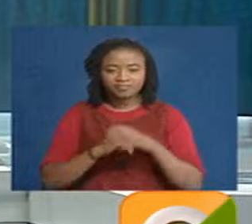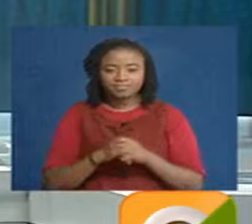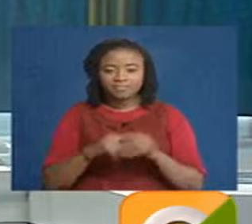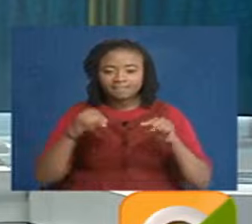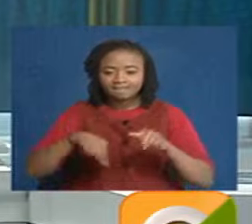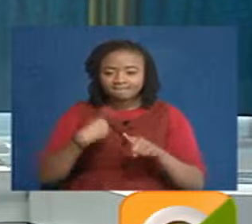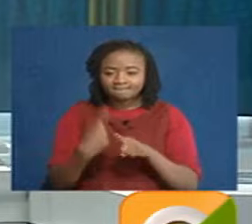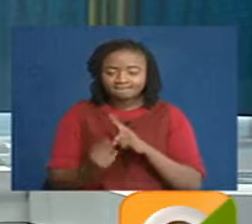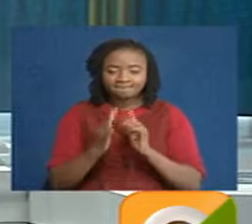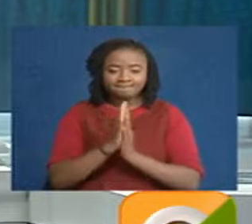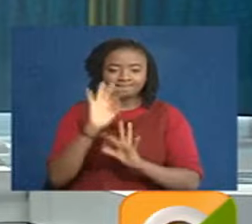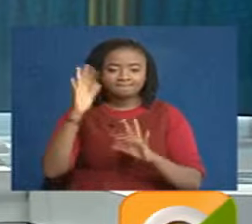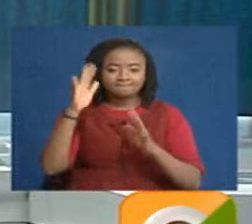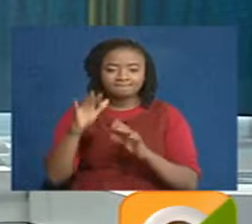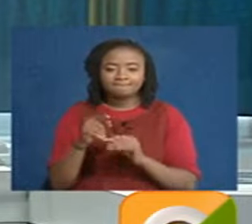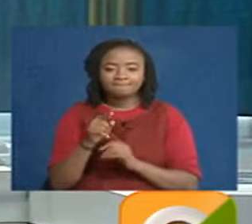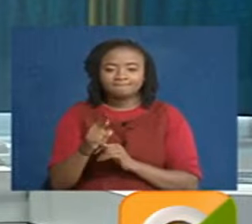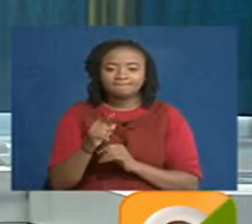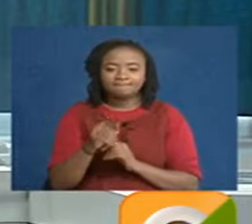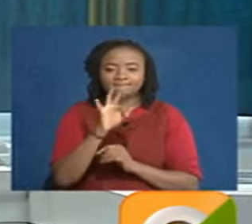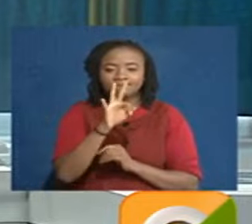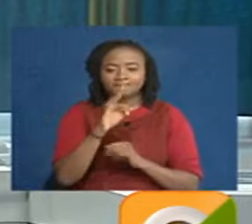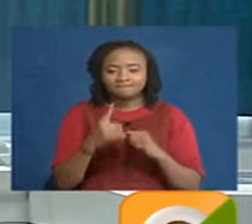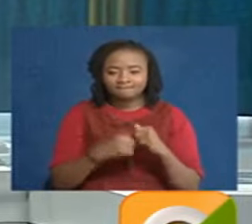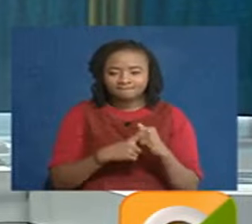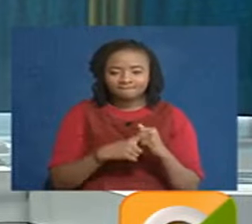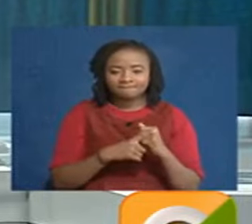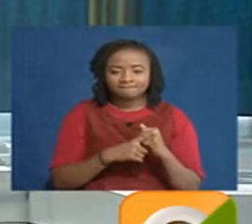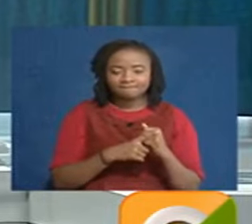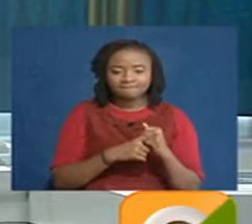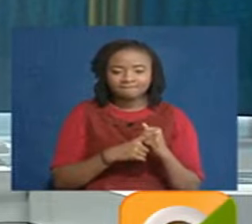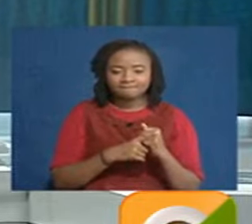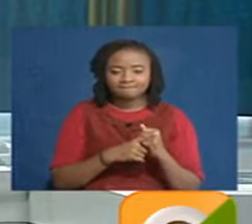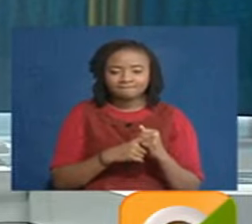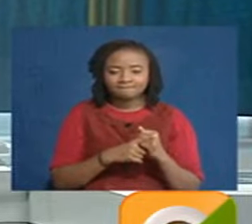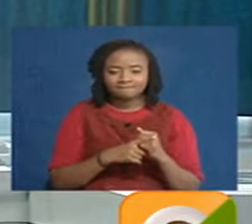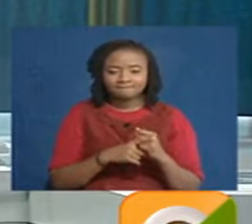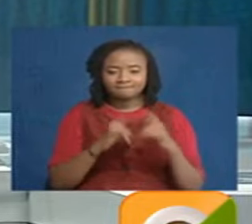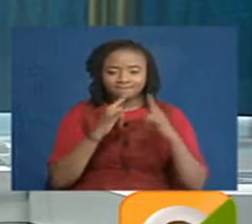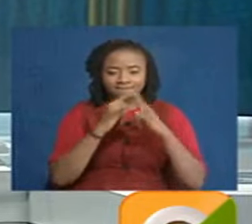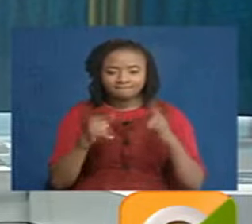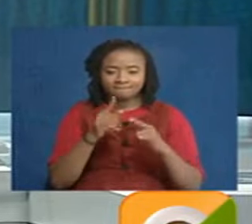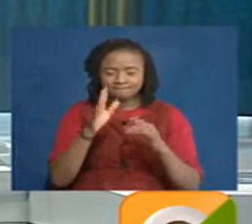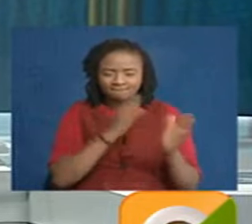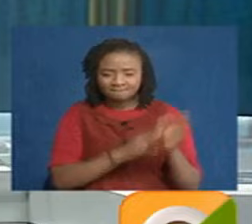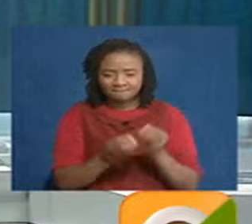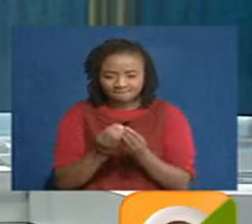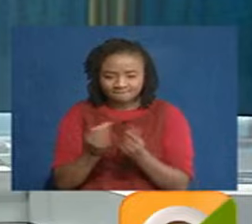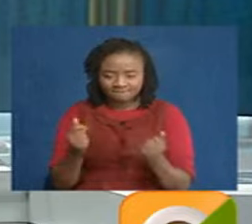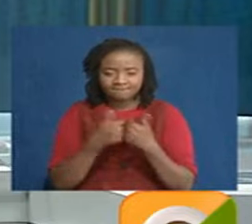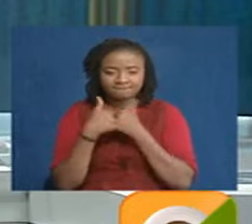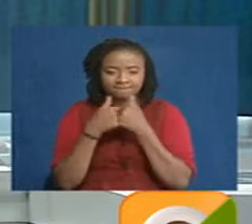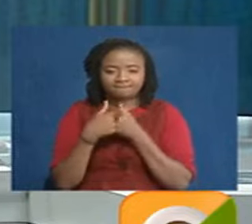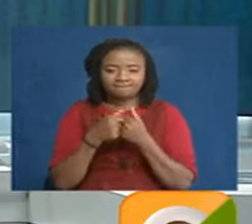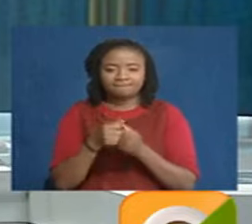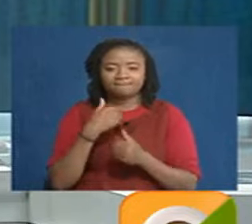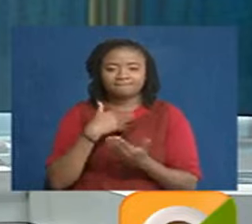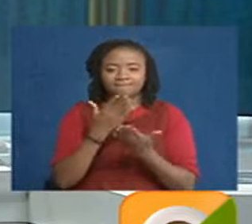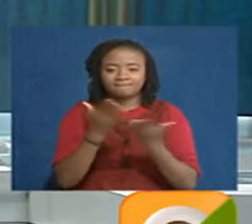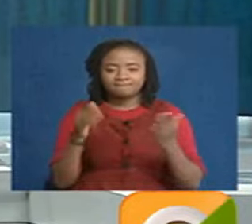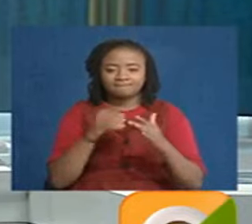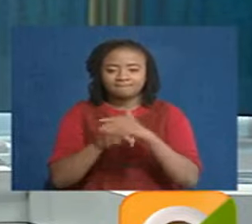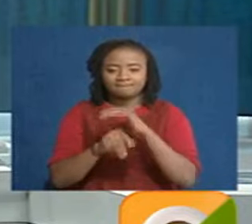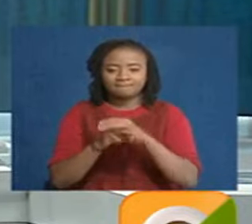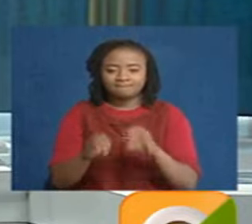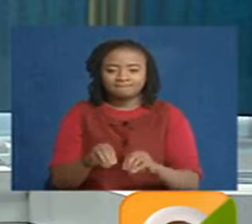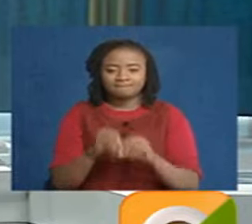marks the 36th edition of the camp, which aims to address the ongoing challenge of accessing quality healthcare in the